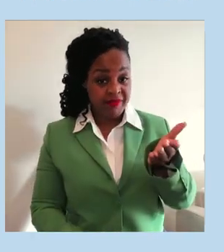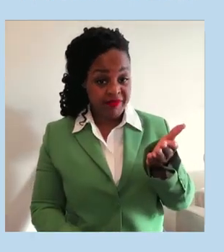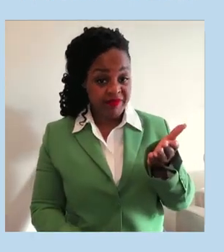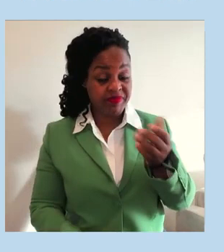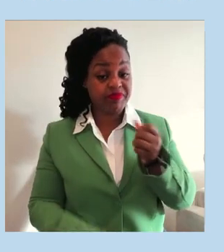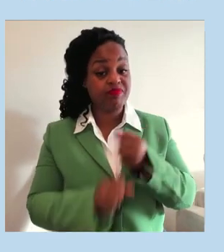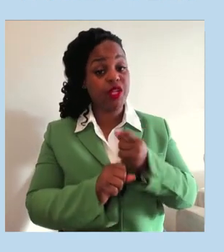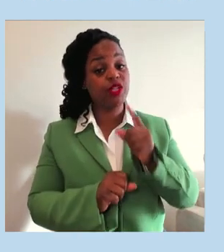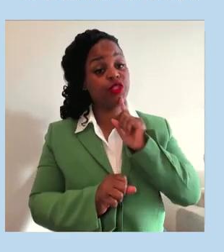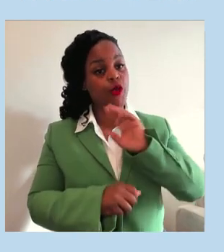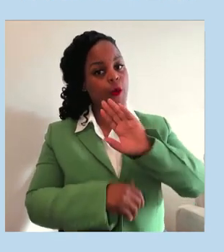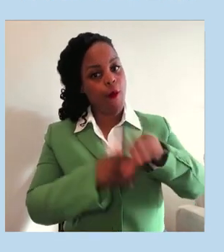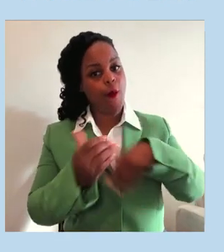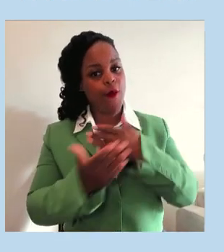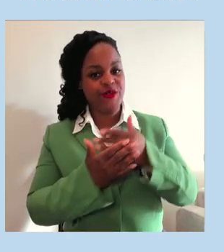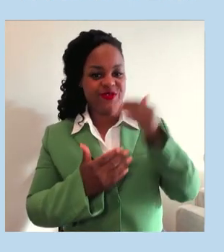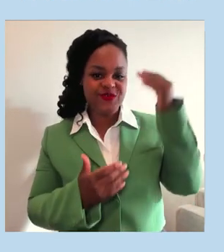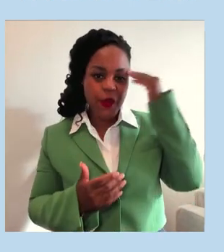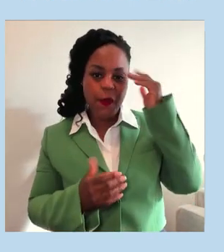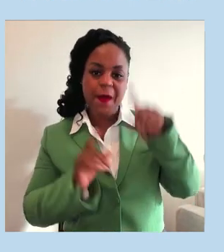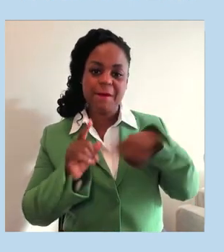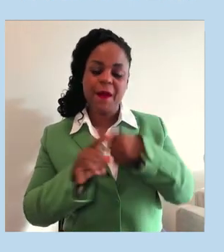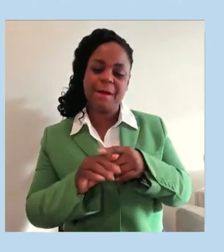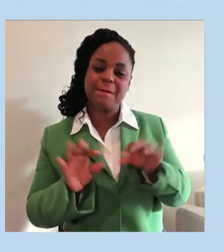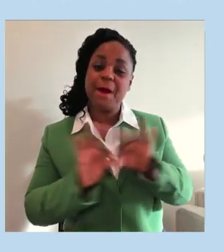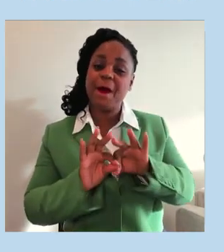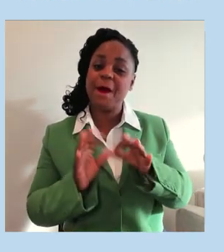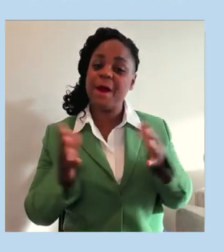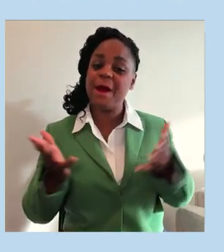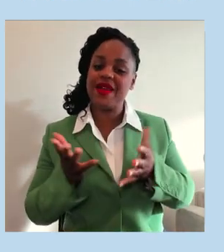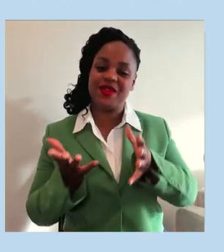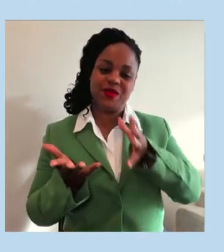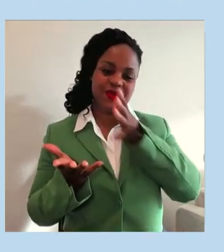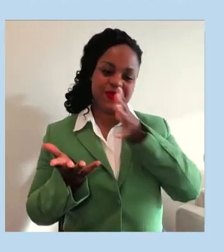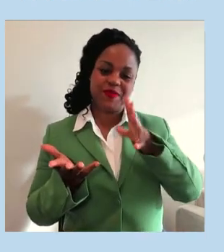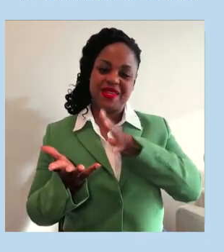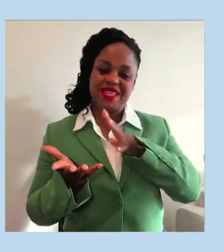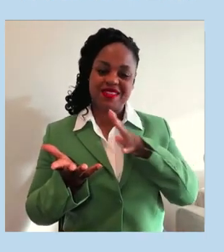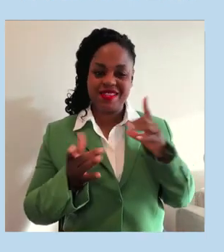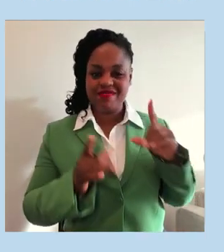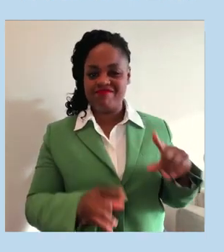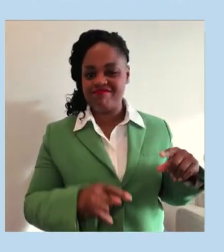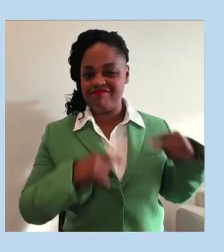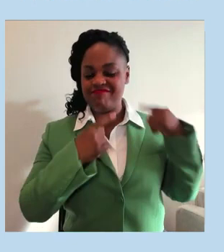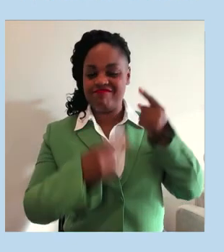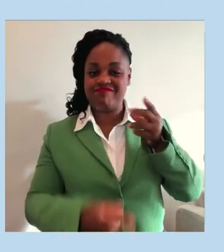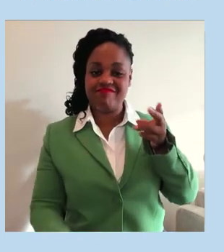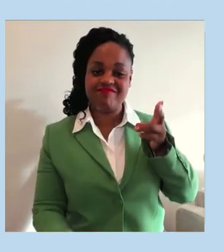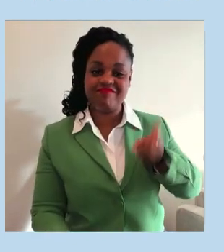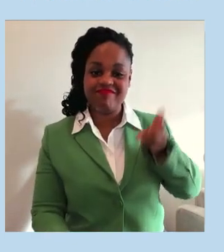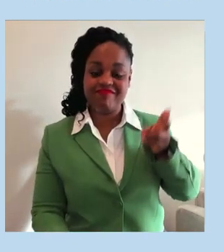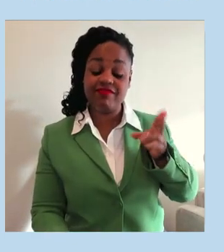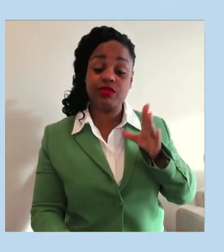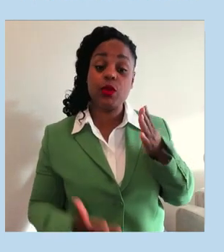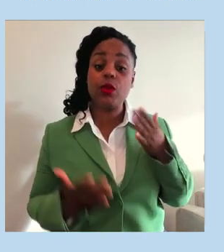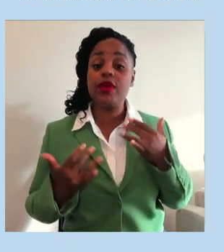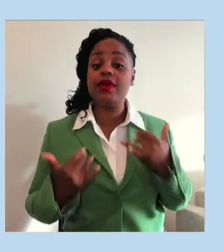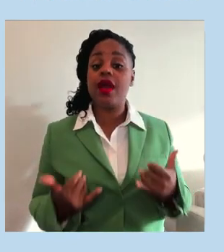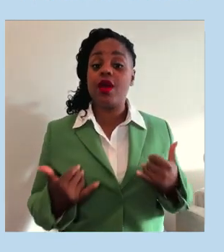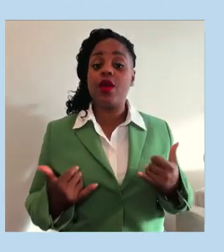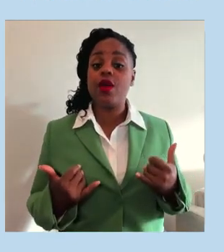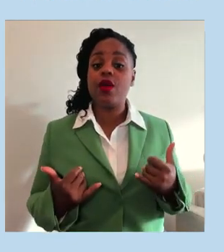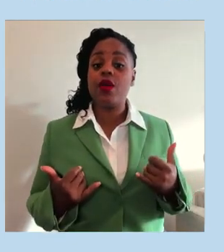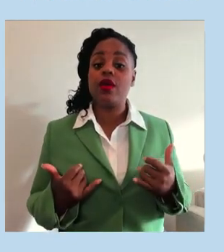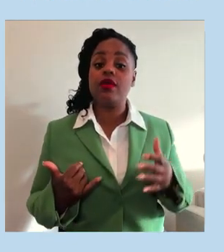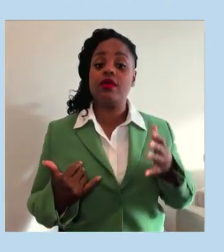we mark Women's History Month, as well as International Women's Day, and as Samantha said,